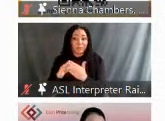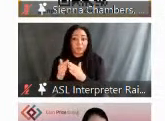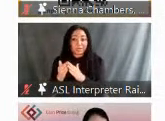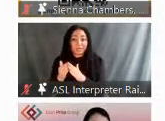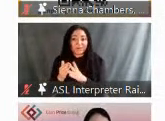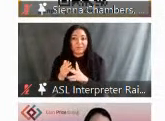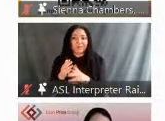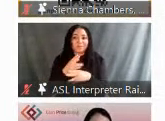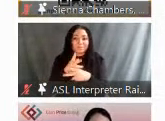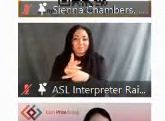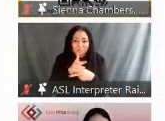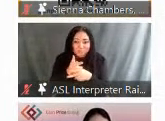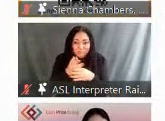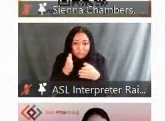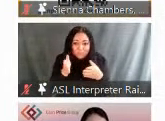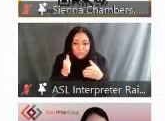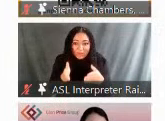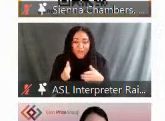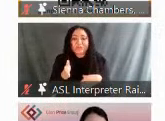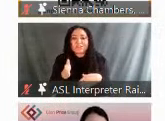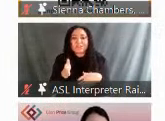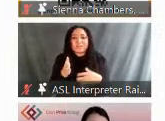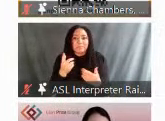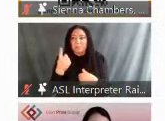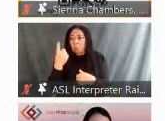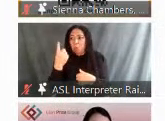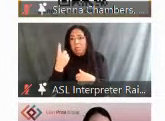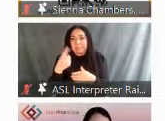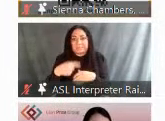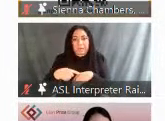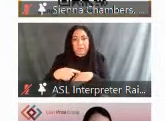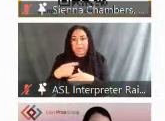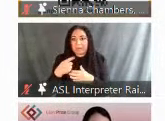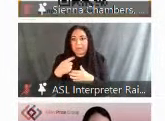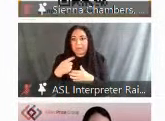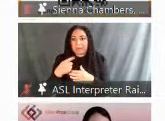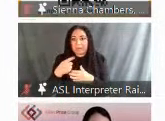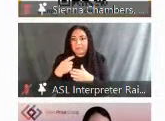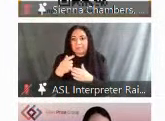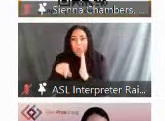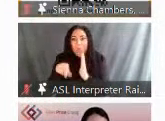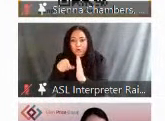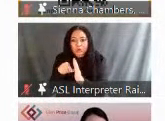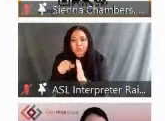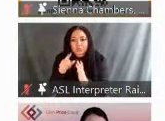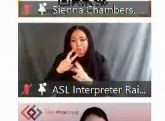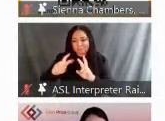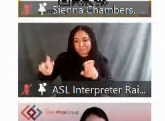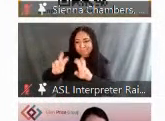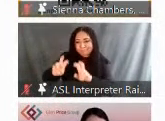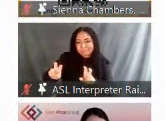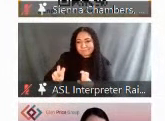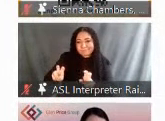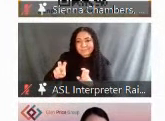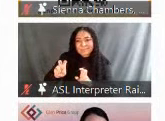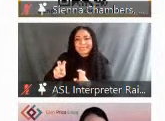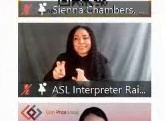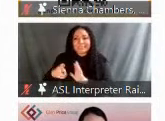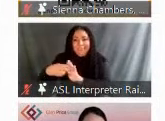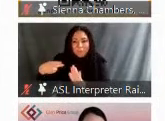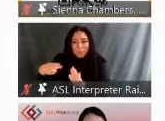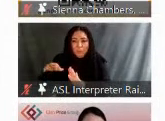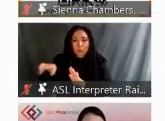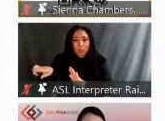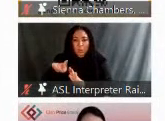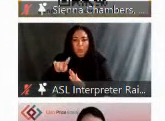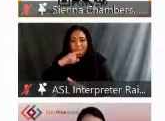provider, if they can come even once every quarter to assess, which they diagnose those kids that are 3 years old and 4 years old before they